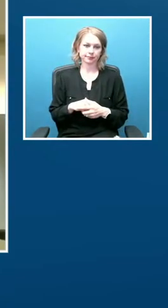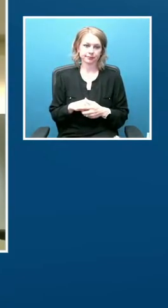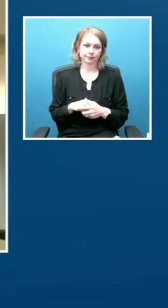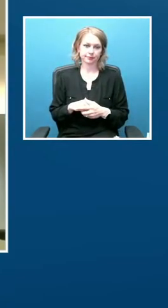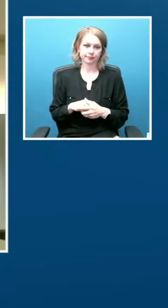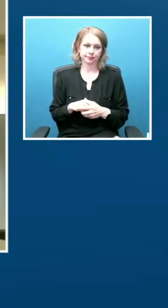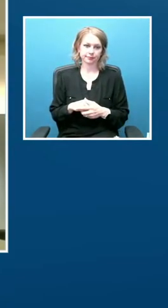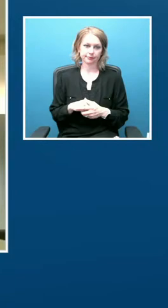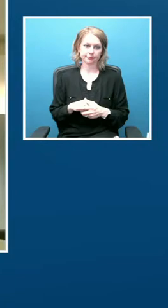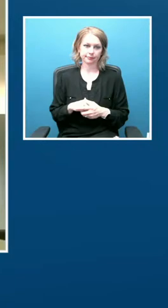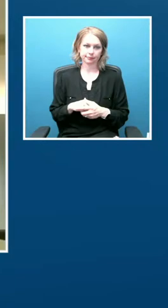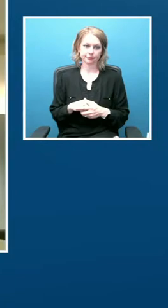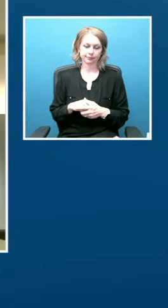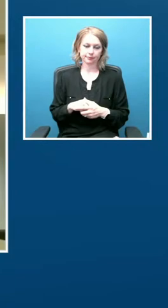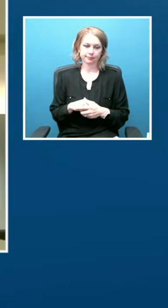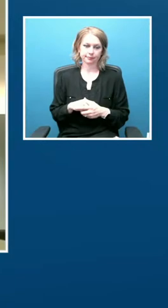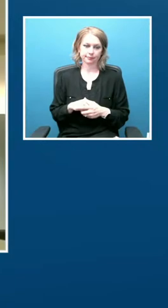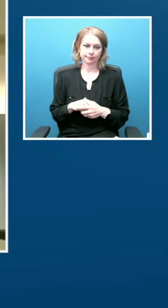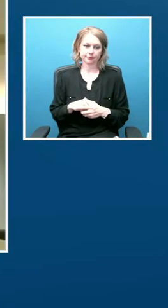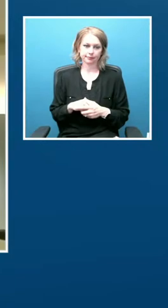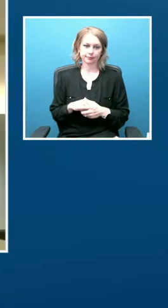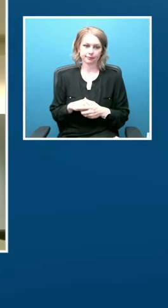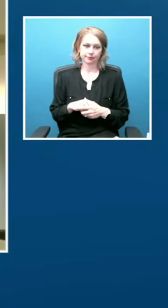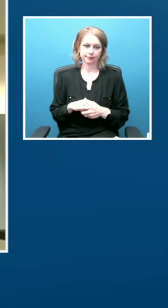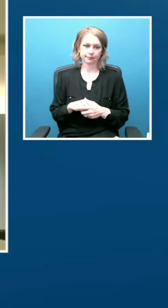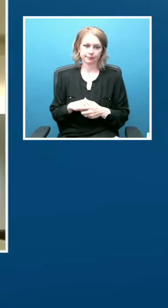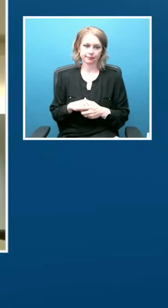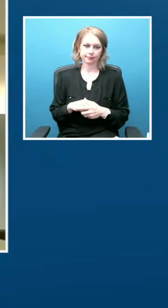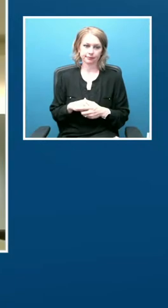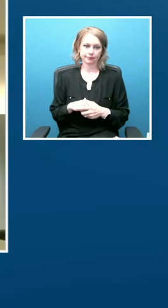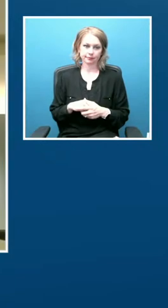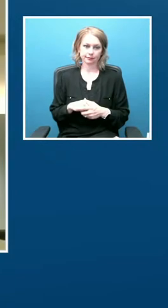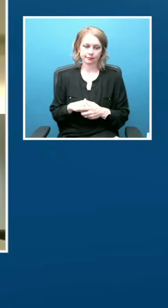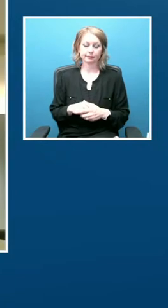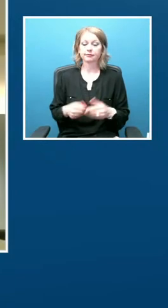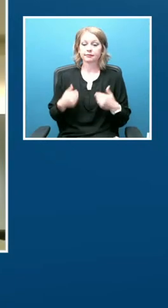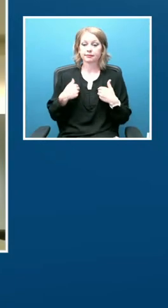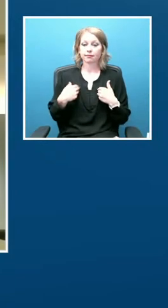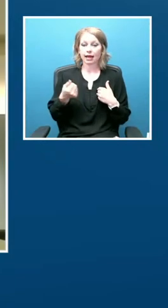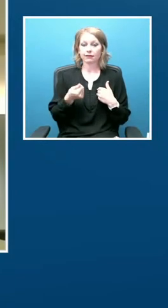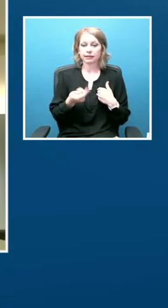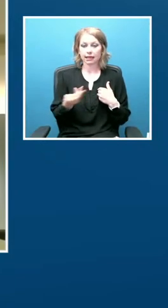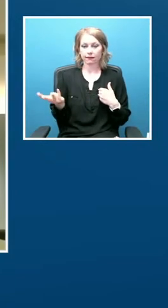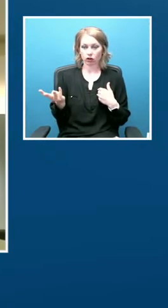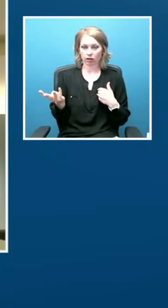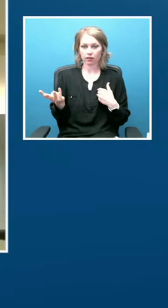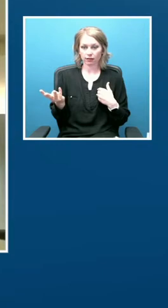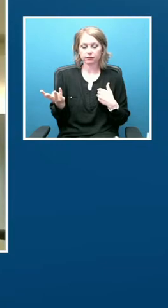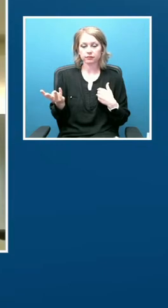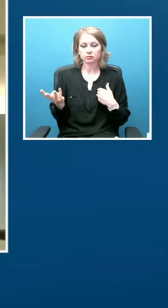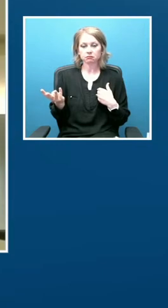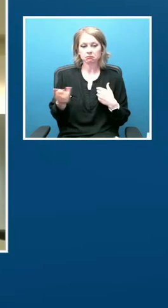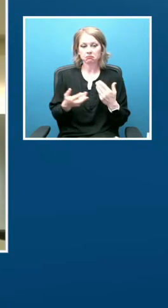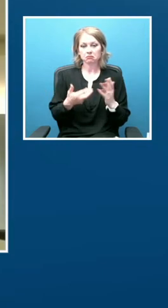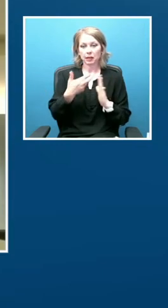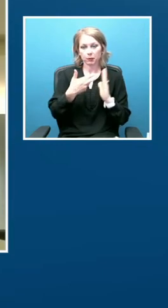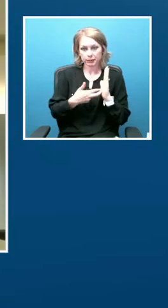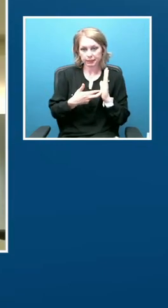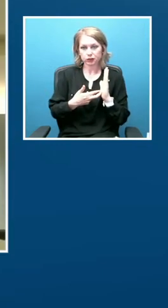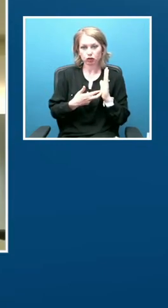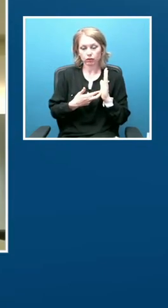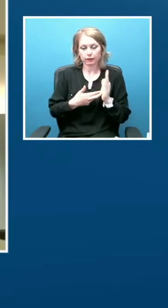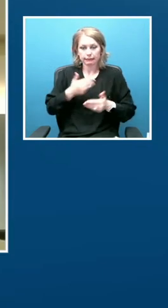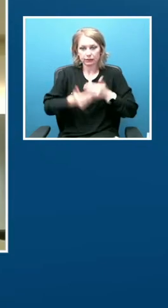There are several procedural issues that I want to